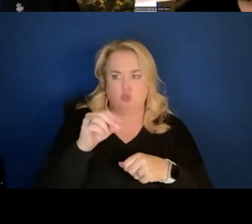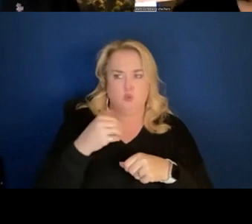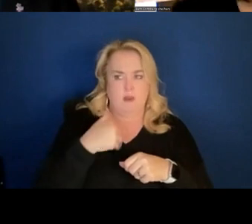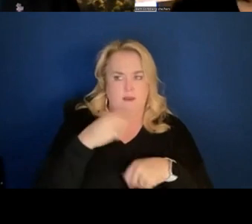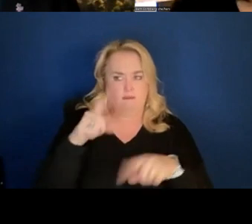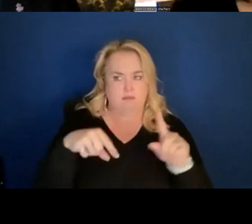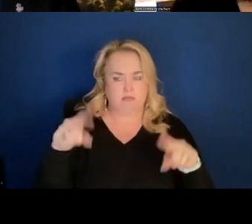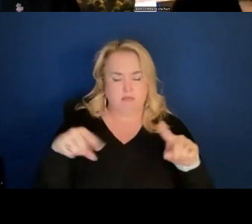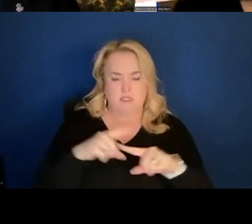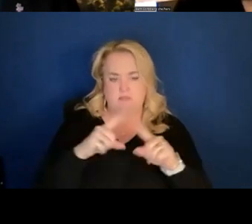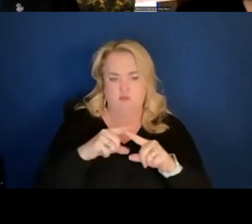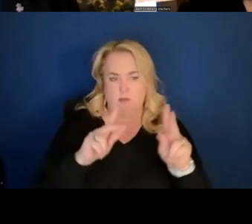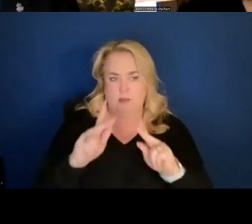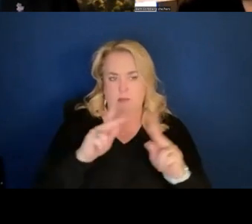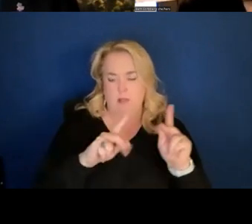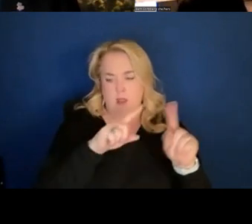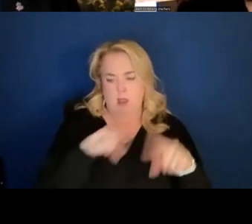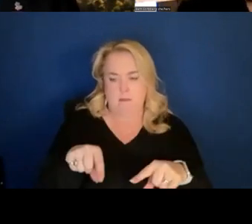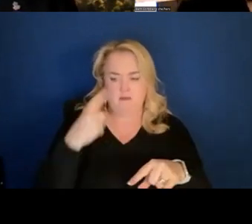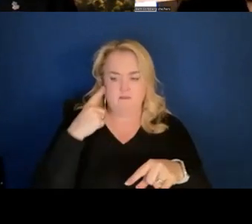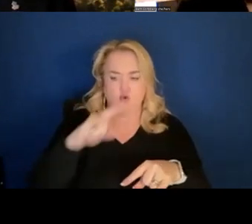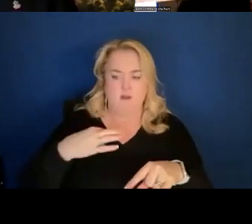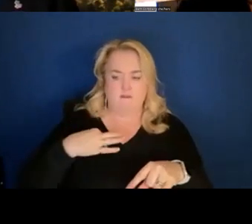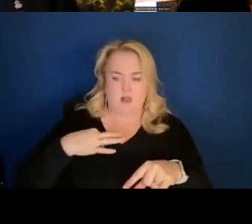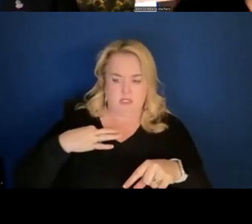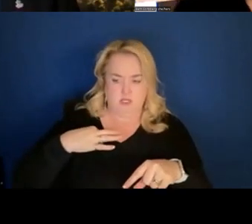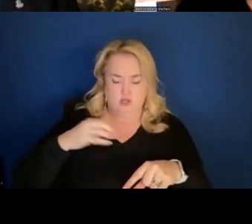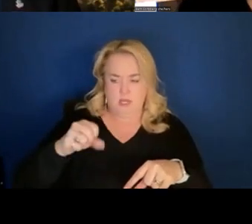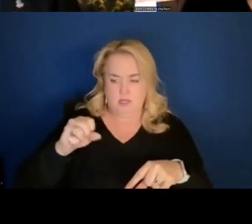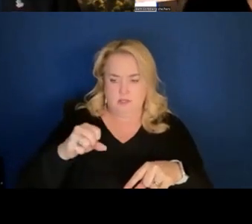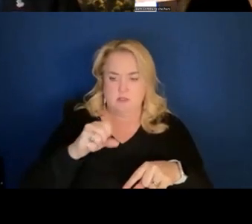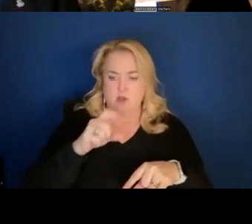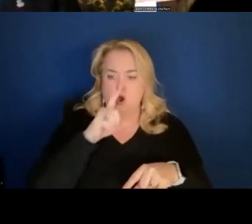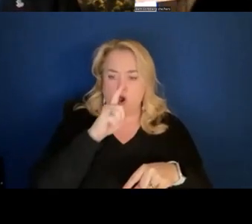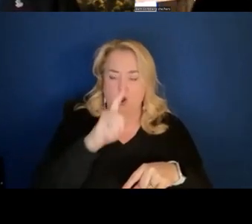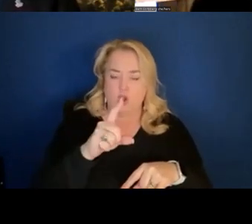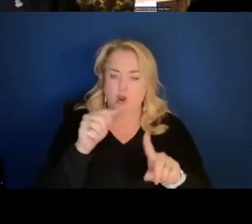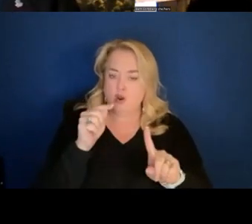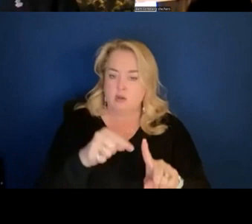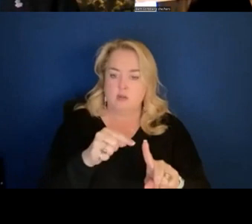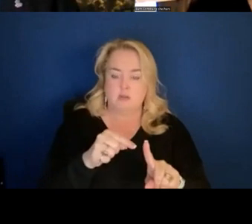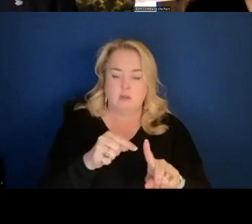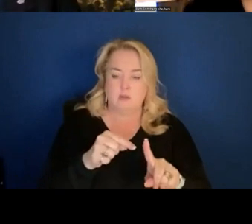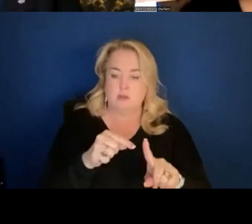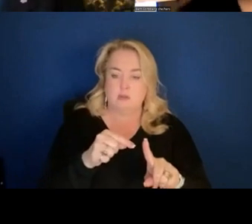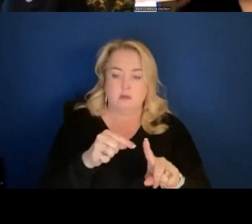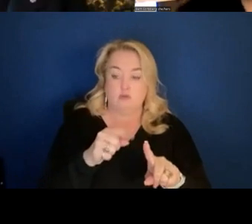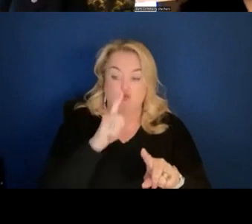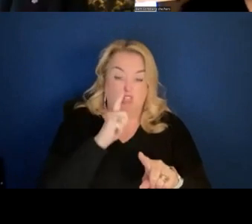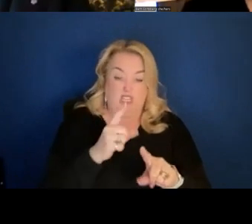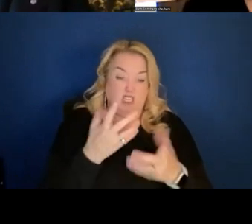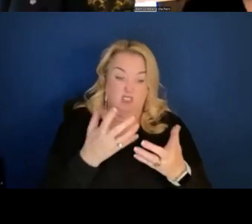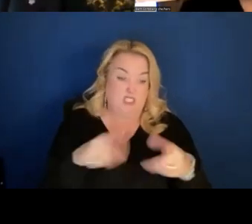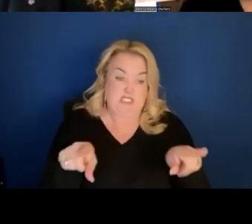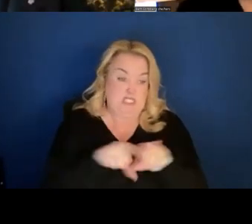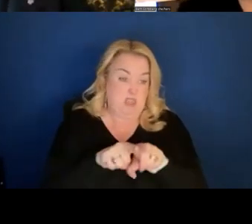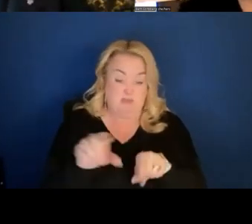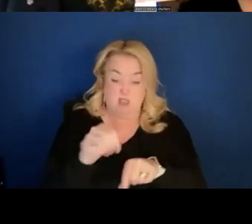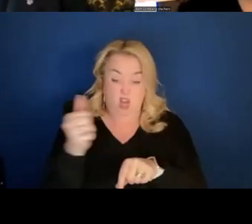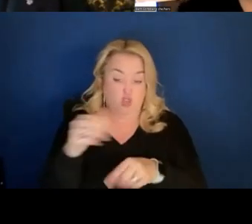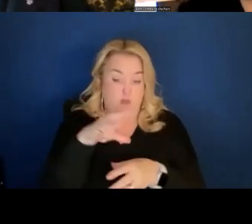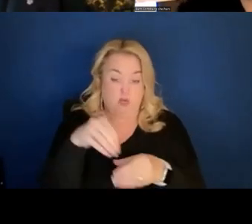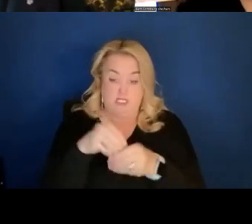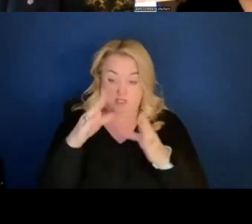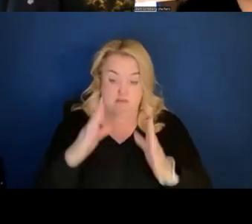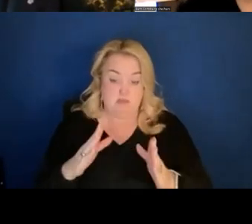wide range of folks coming to volunteer, are almost indistinguishable from our other participants in many ways. I mean, we have a